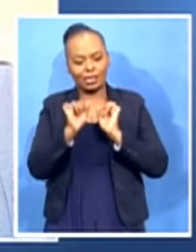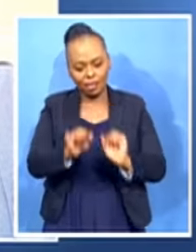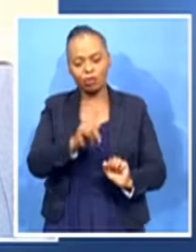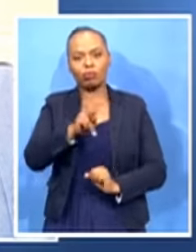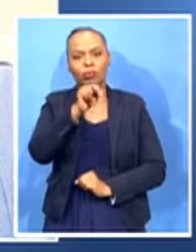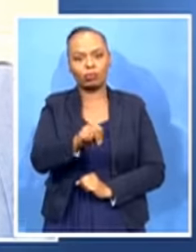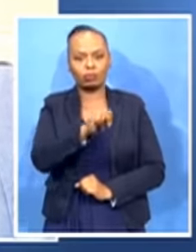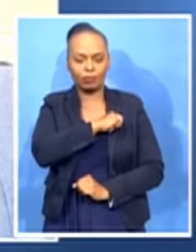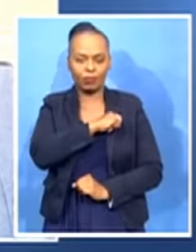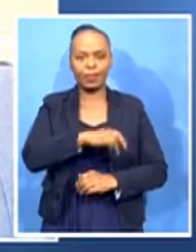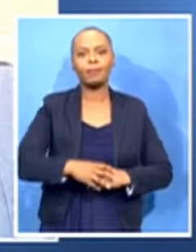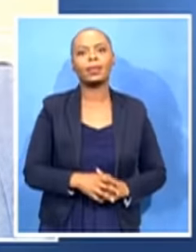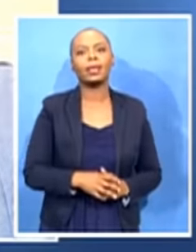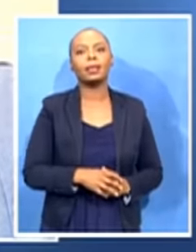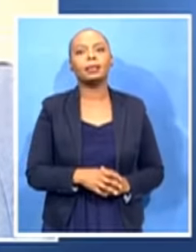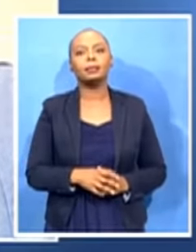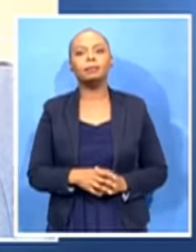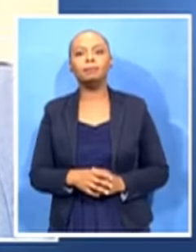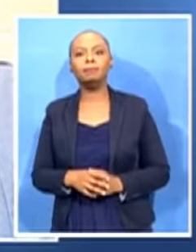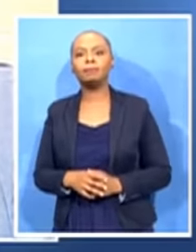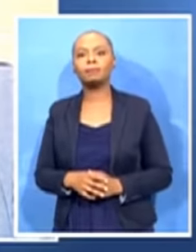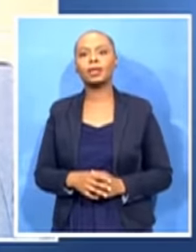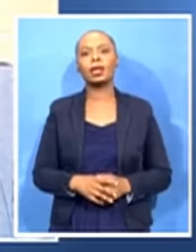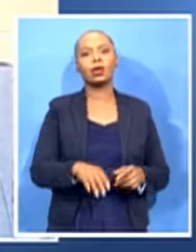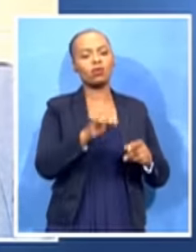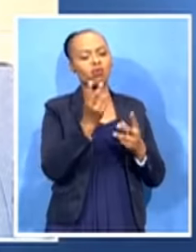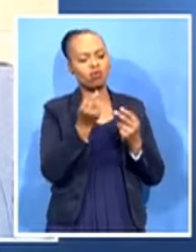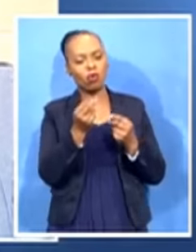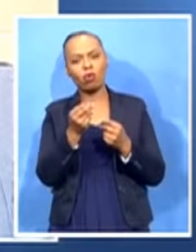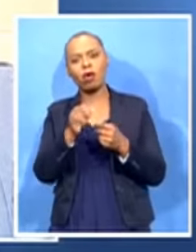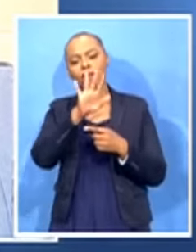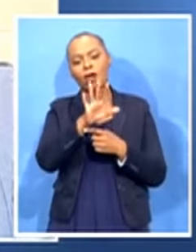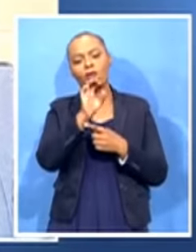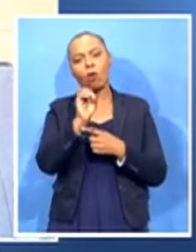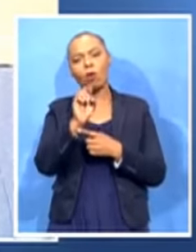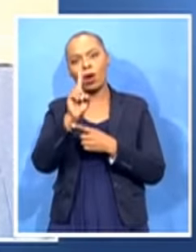the 501V2, have you detected any cases in KZN?